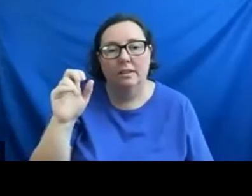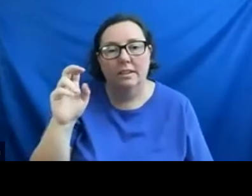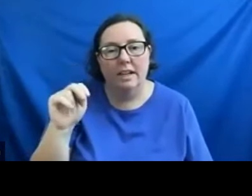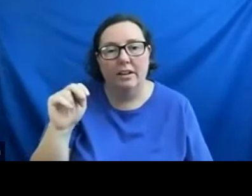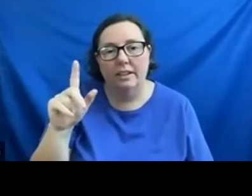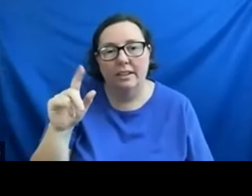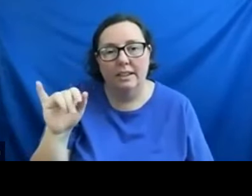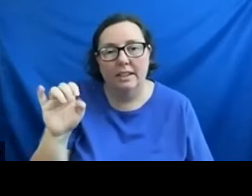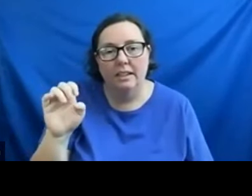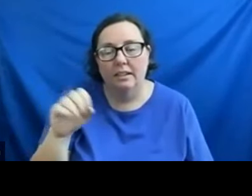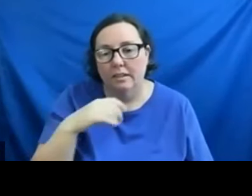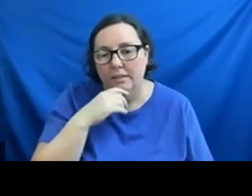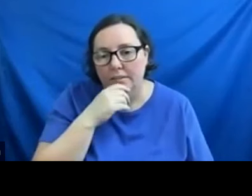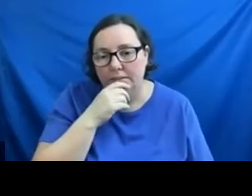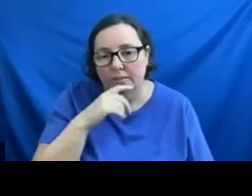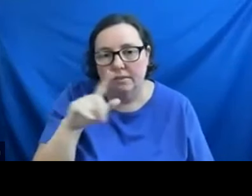Karen.